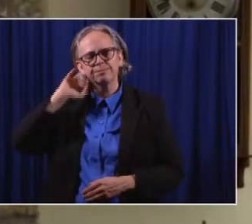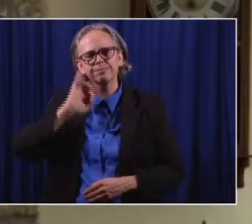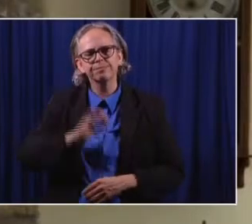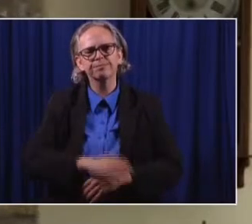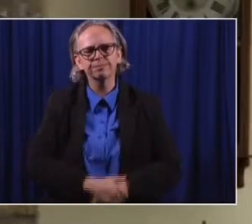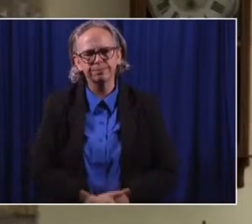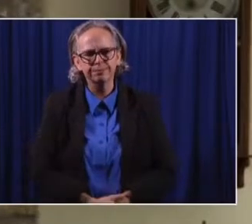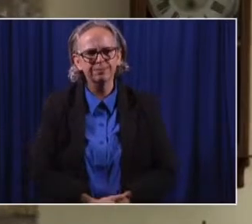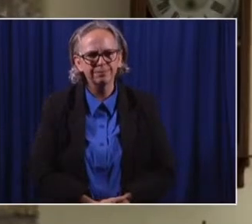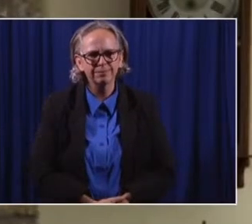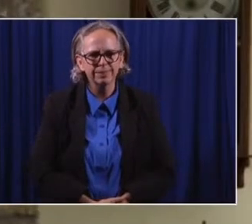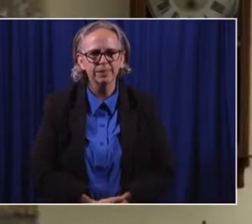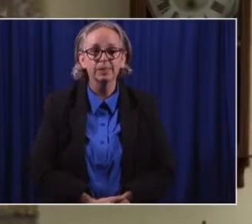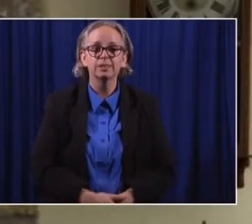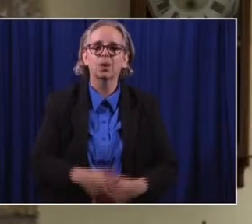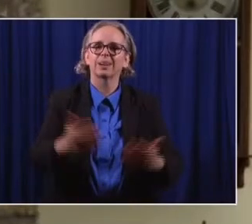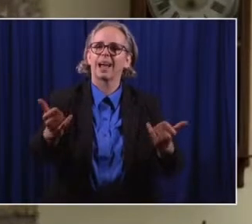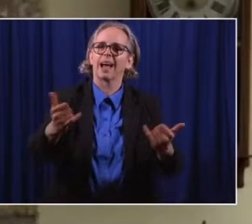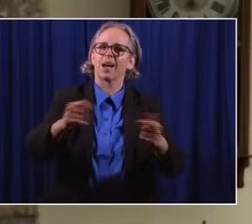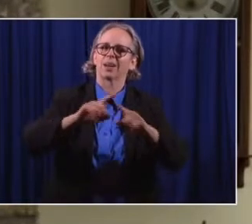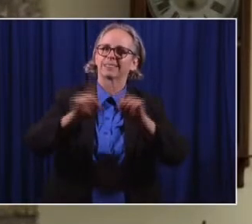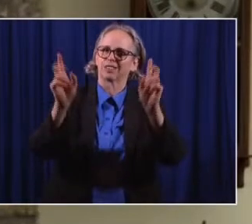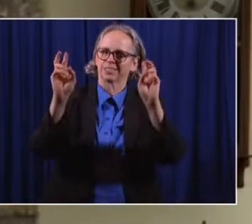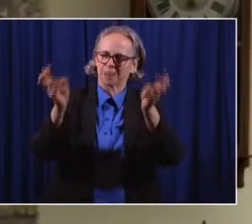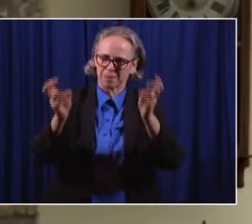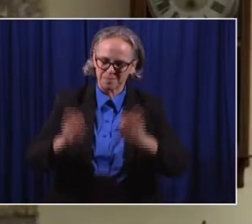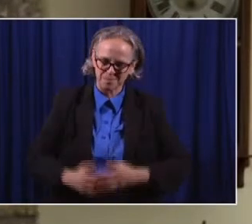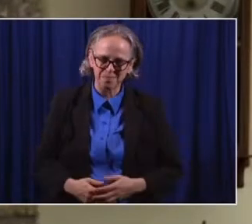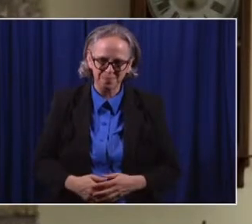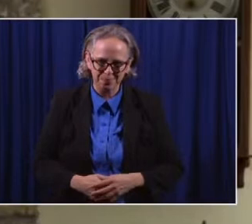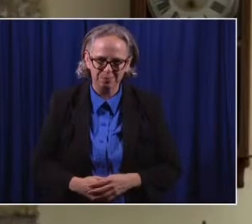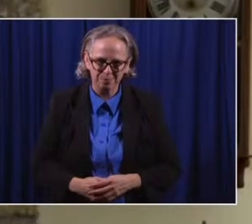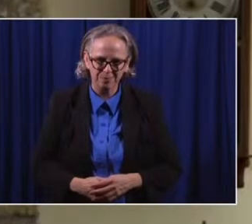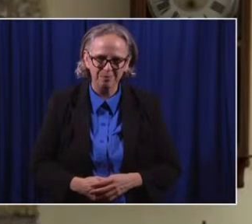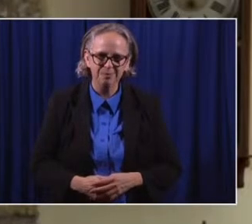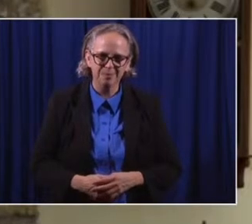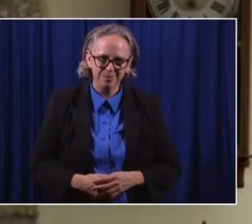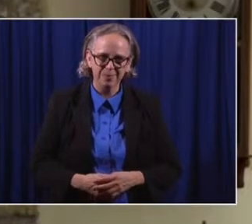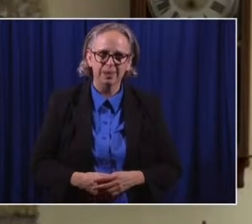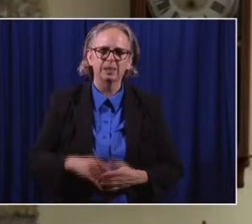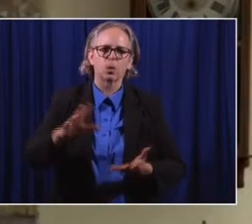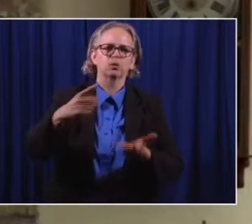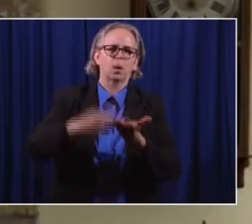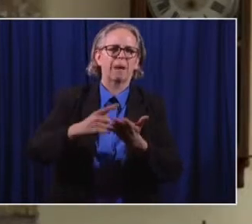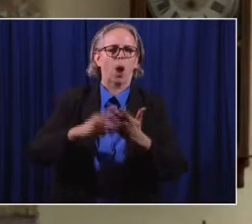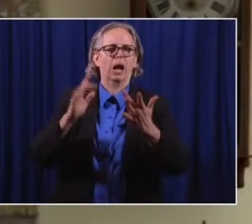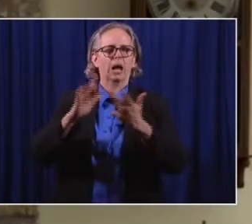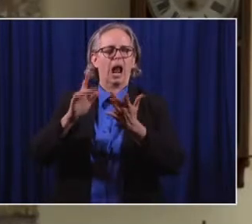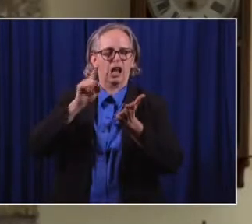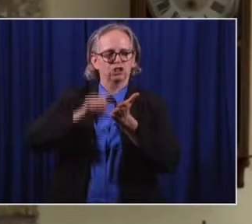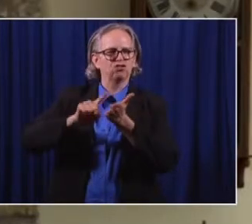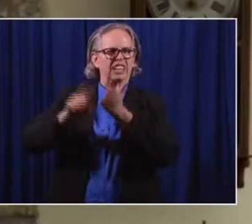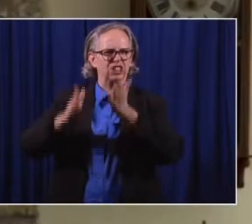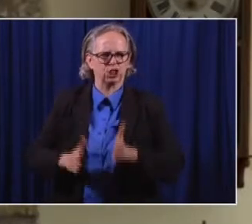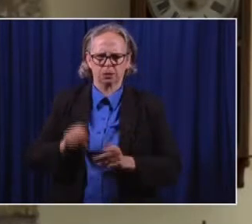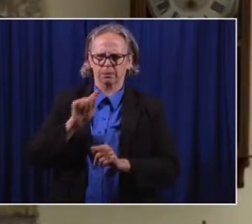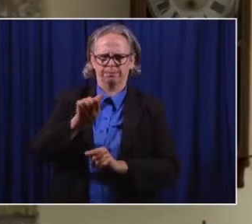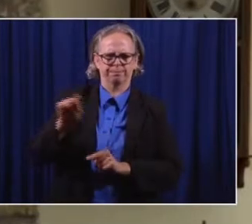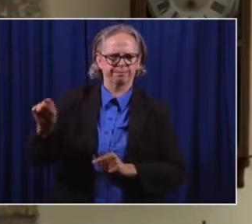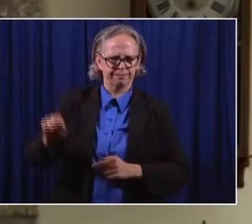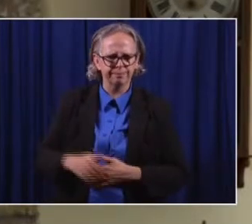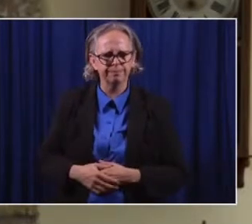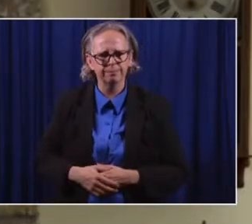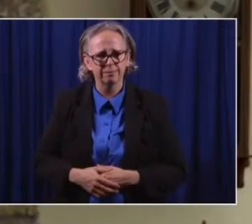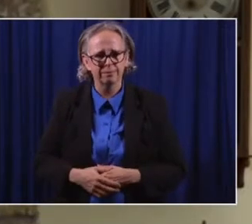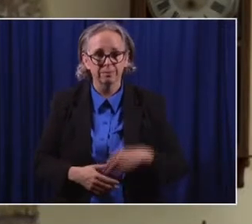Let's move now to learn a little bit more about contact tracing. We have a contact tracer who we're going to